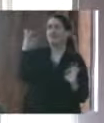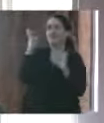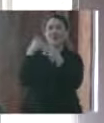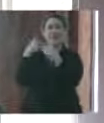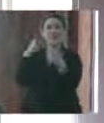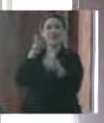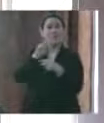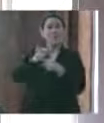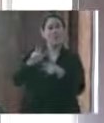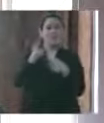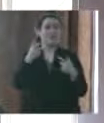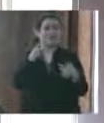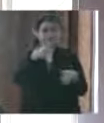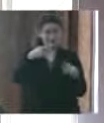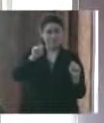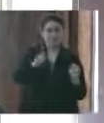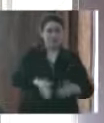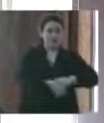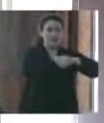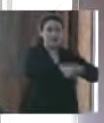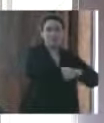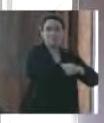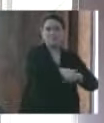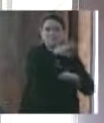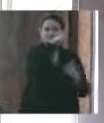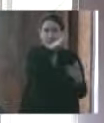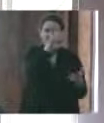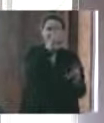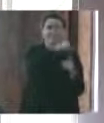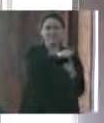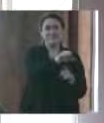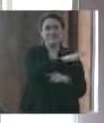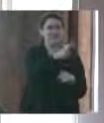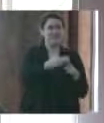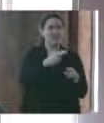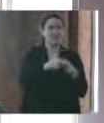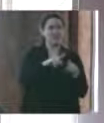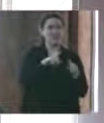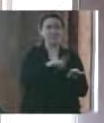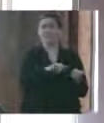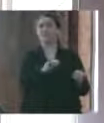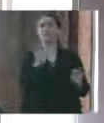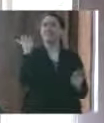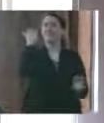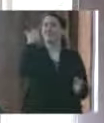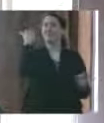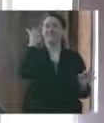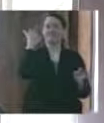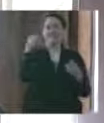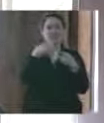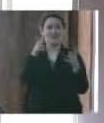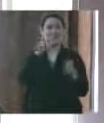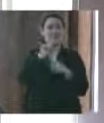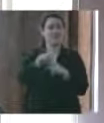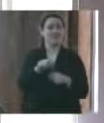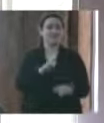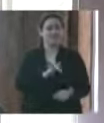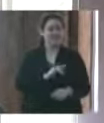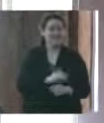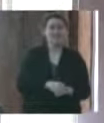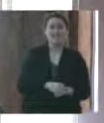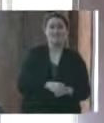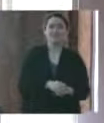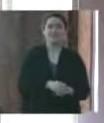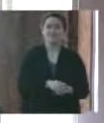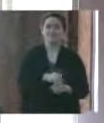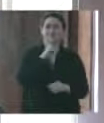be introduced to people or go on to an event. But this is just such a feast to be here. As I think all of you